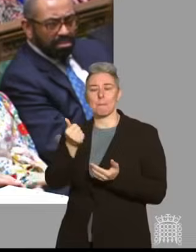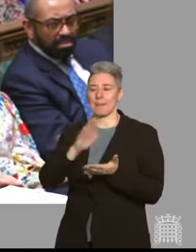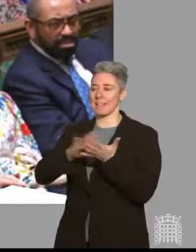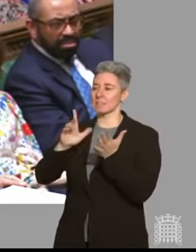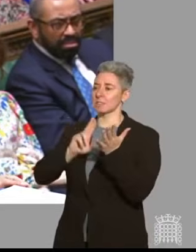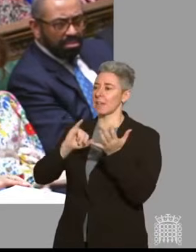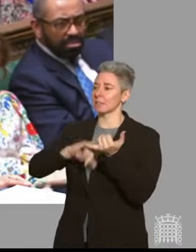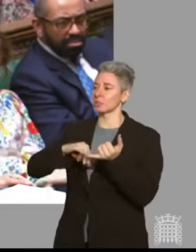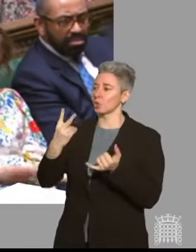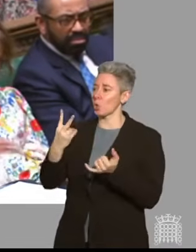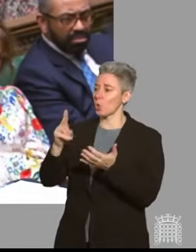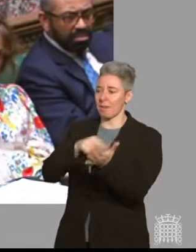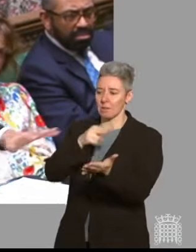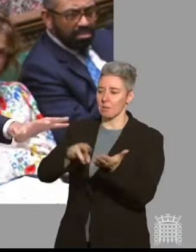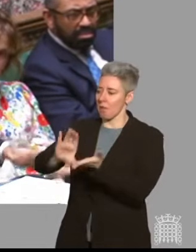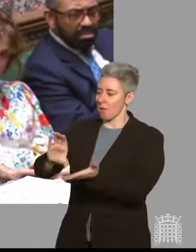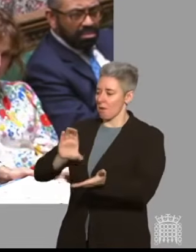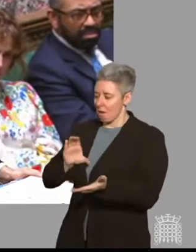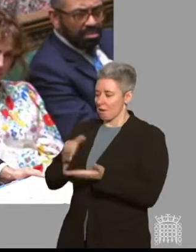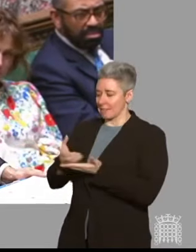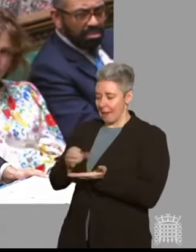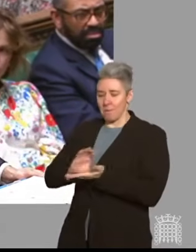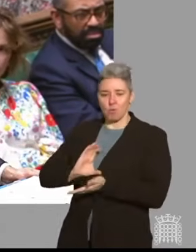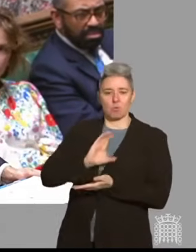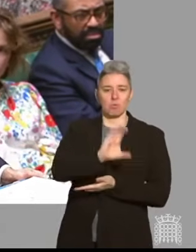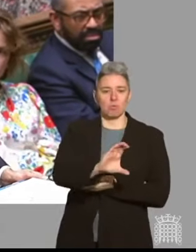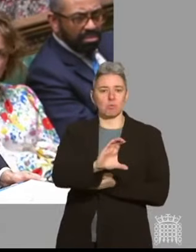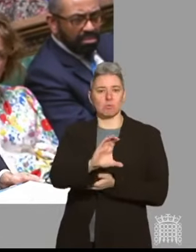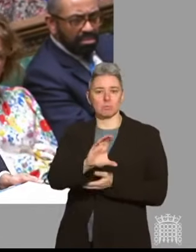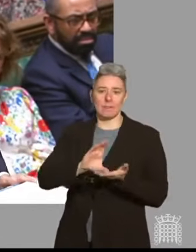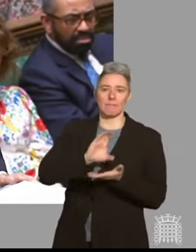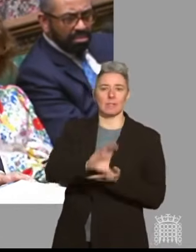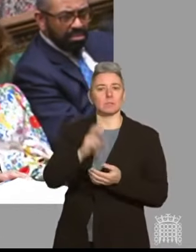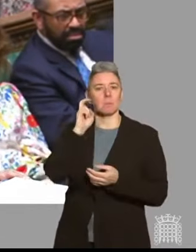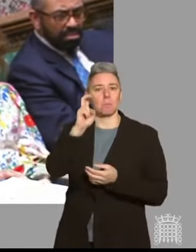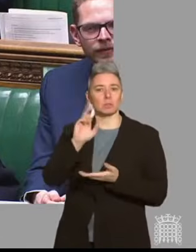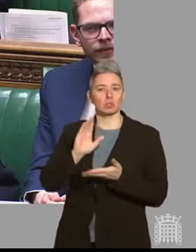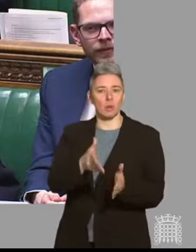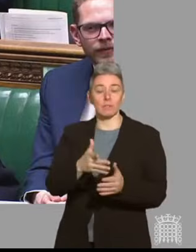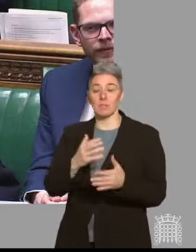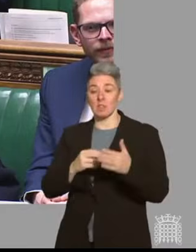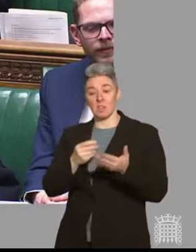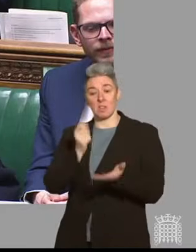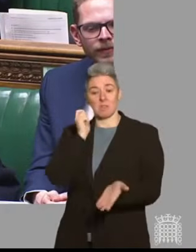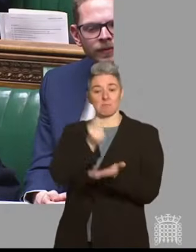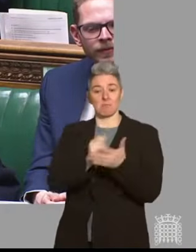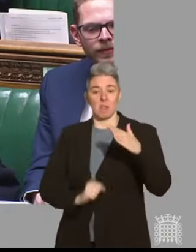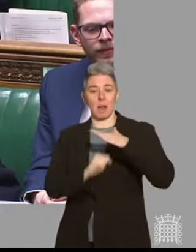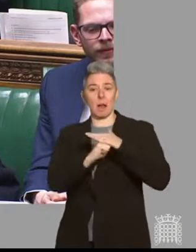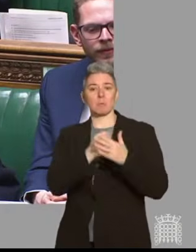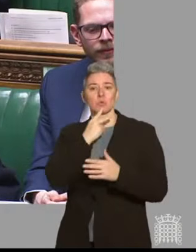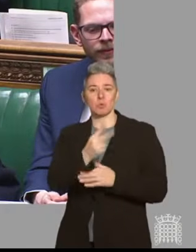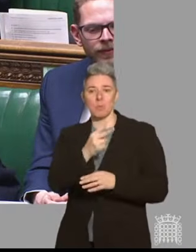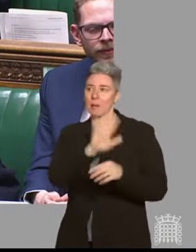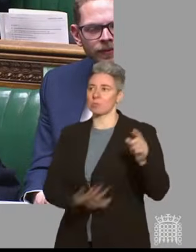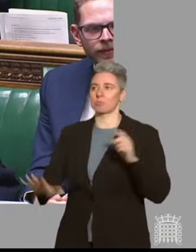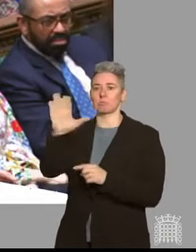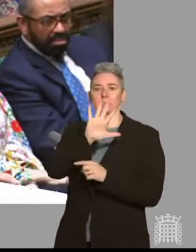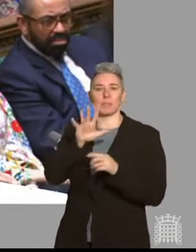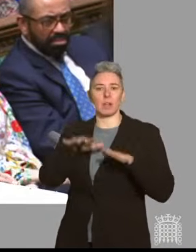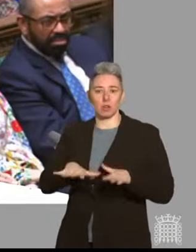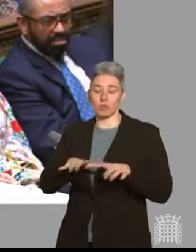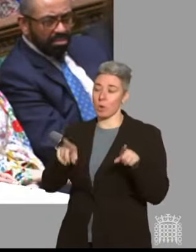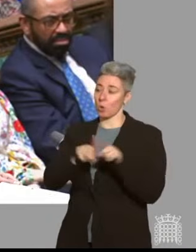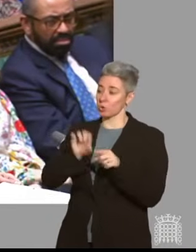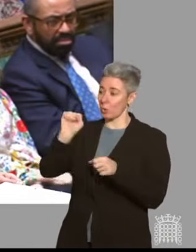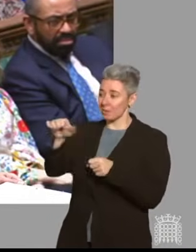bus services at £2 right across the country and provided his local authority with millions of pounds of more funding specifically